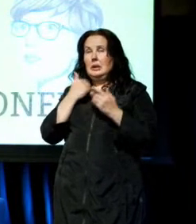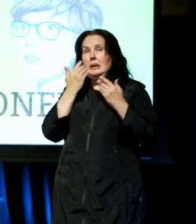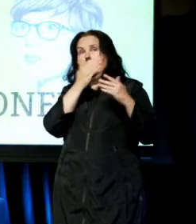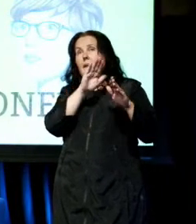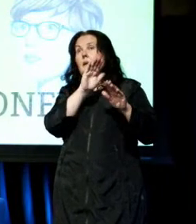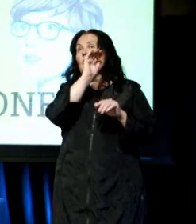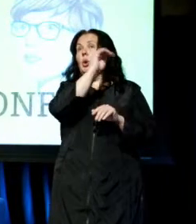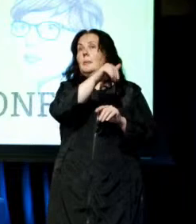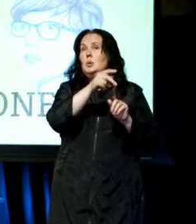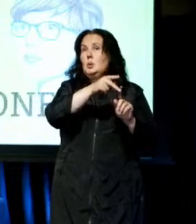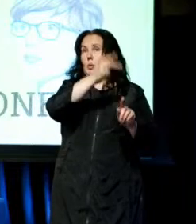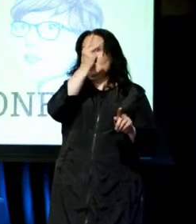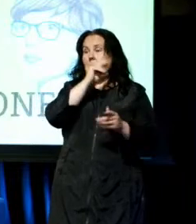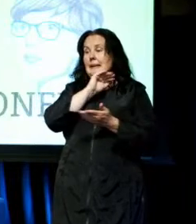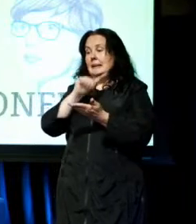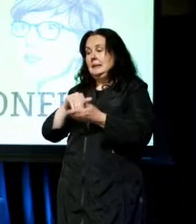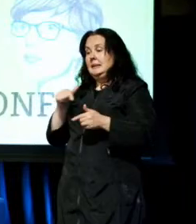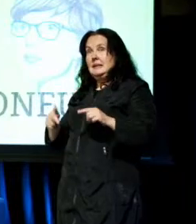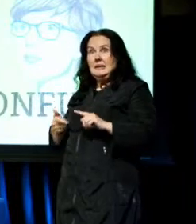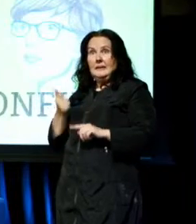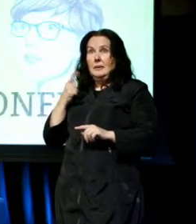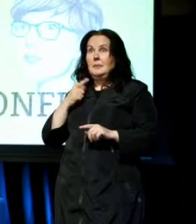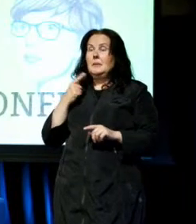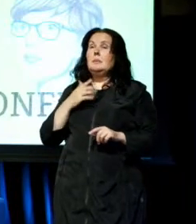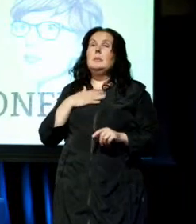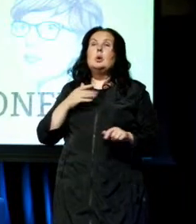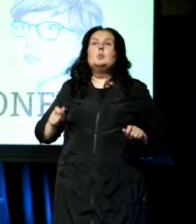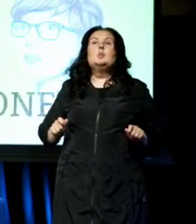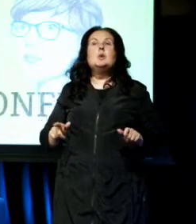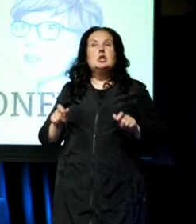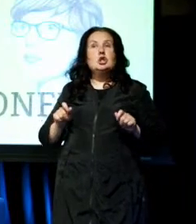at 7:00 because I was... taking my wheelchair out for the first